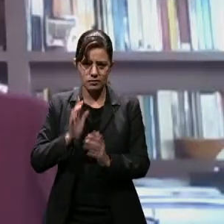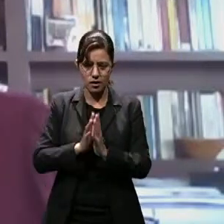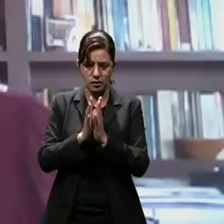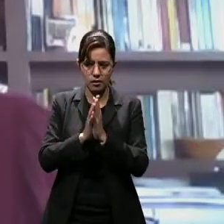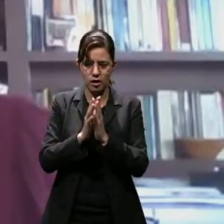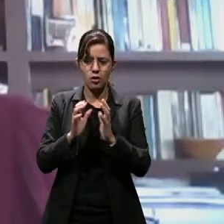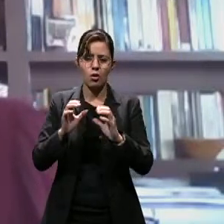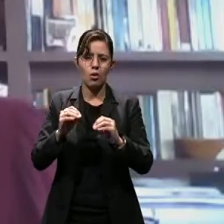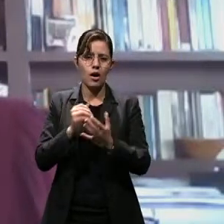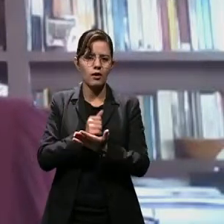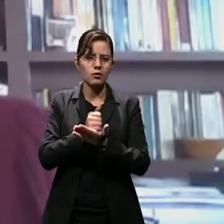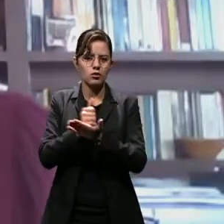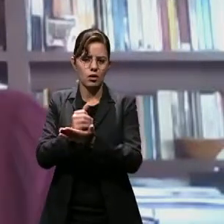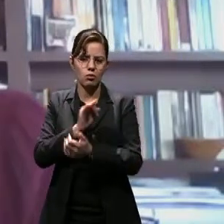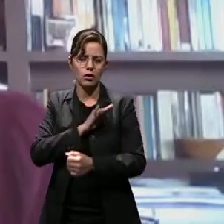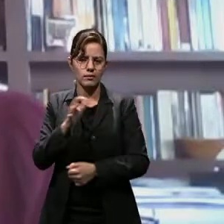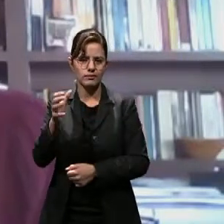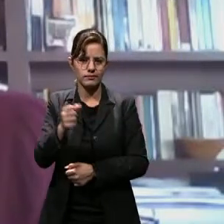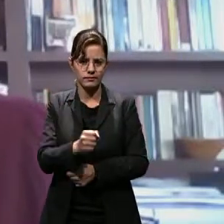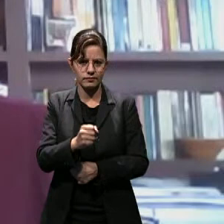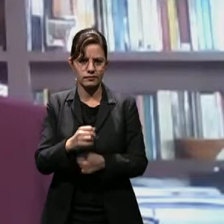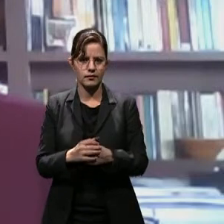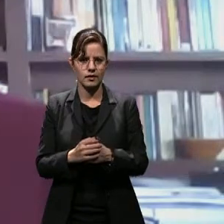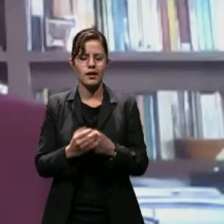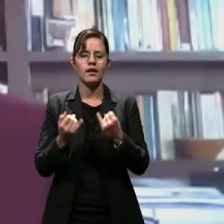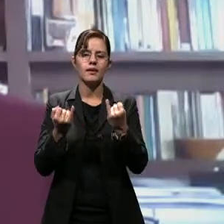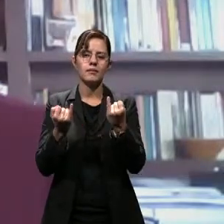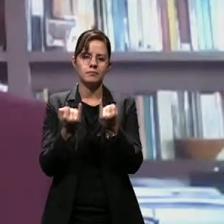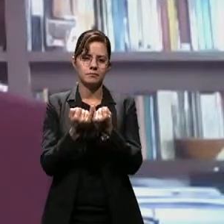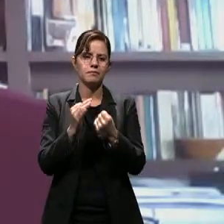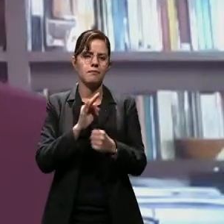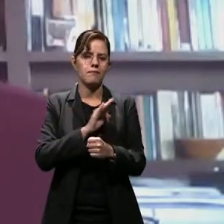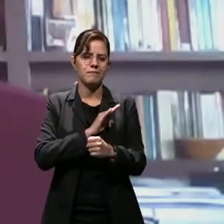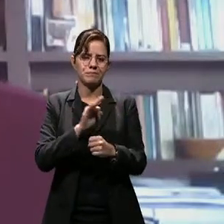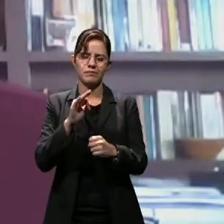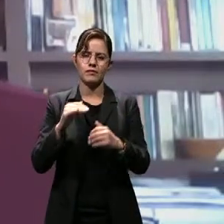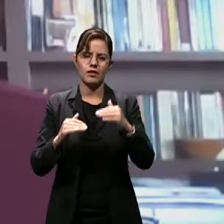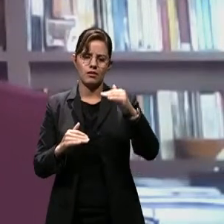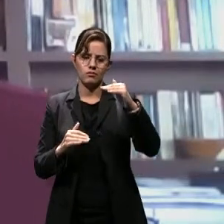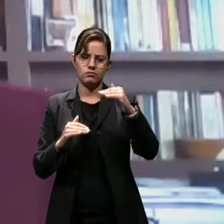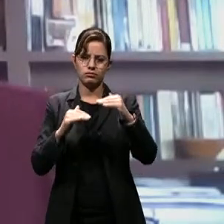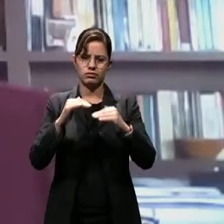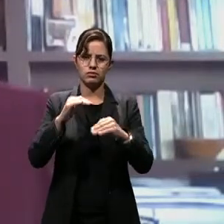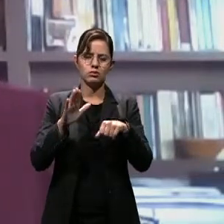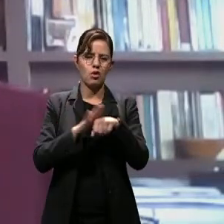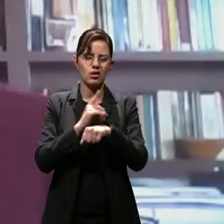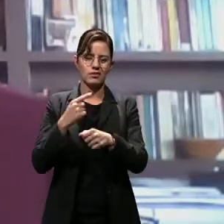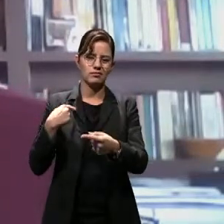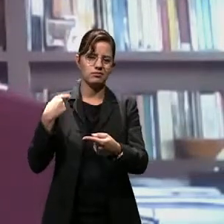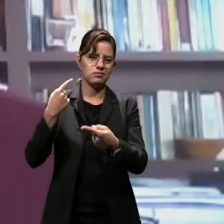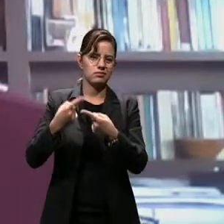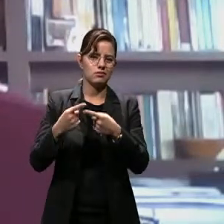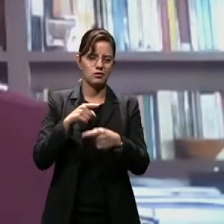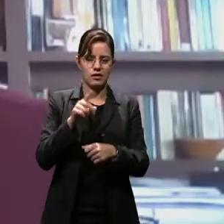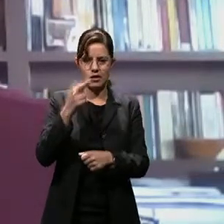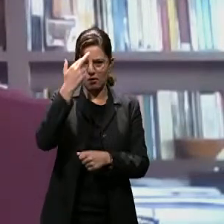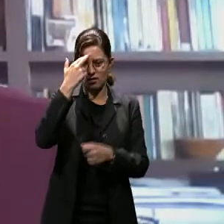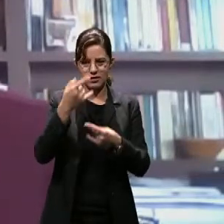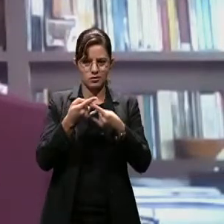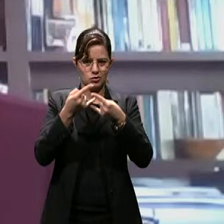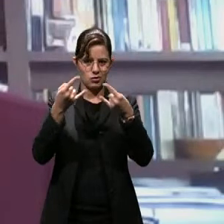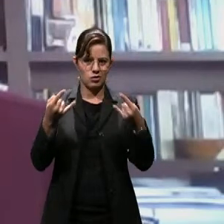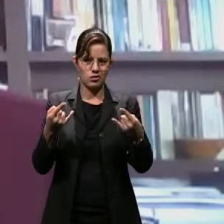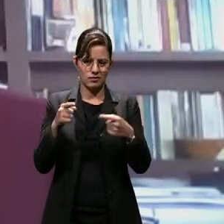among political parties, and the possibility of overcoming the barriers of parity to close the historical gap